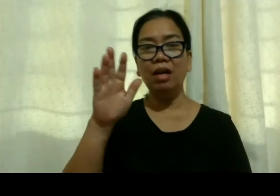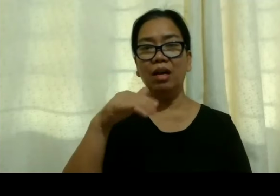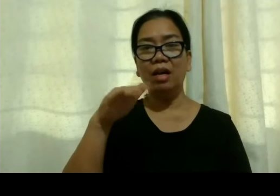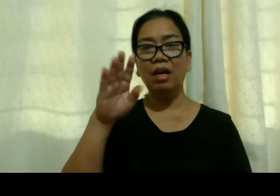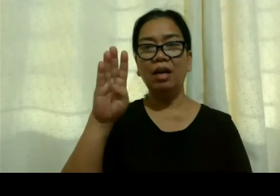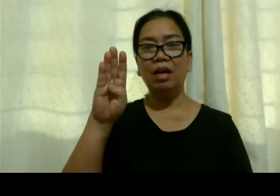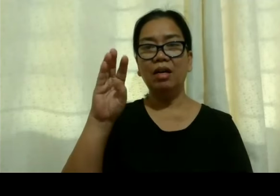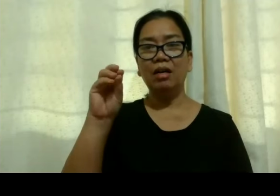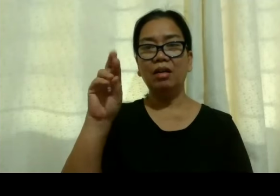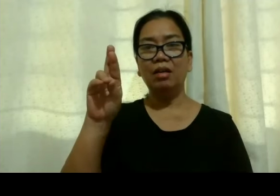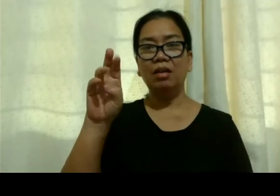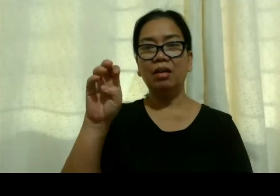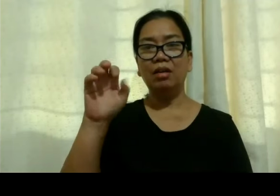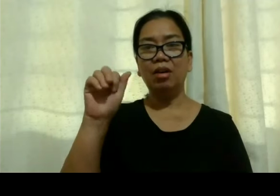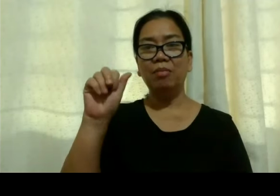Aurora